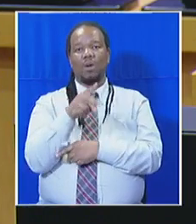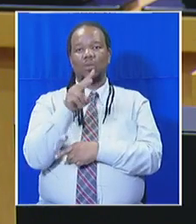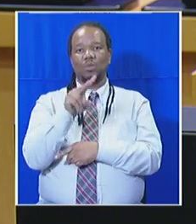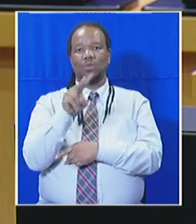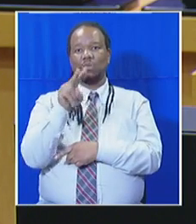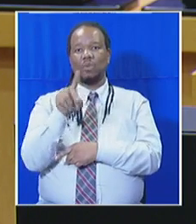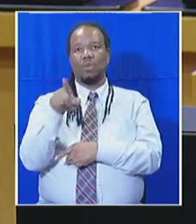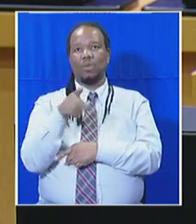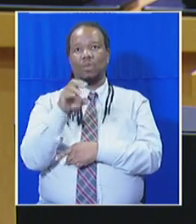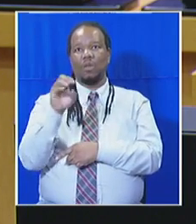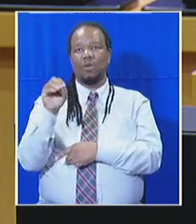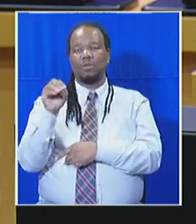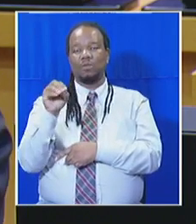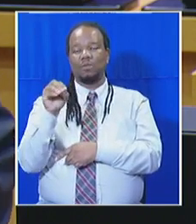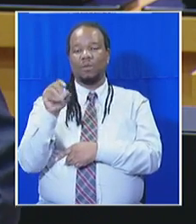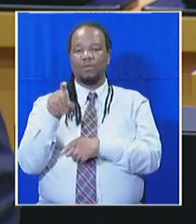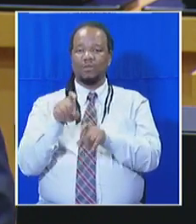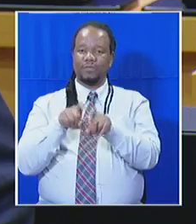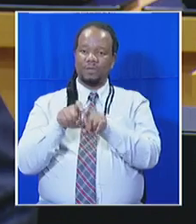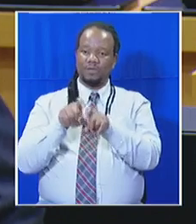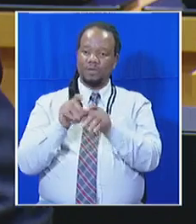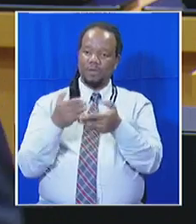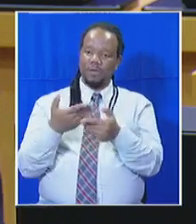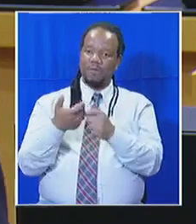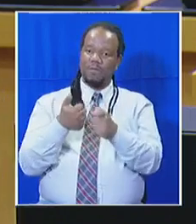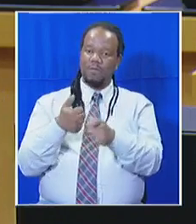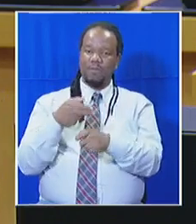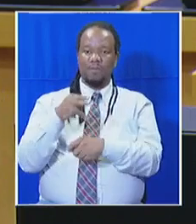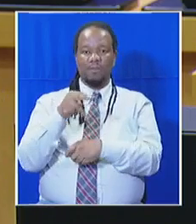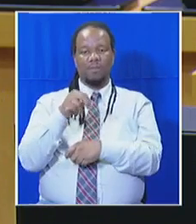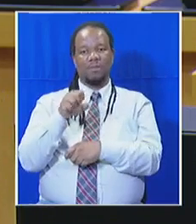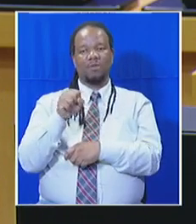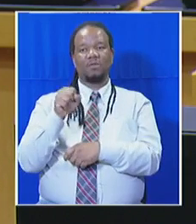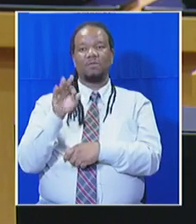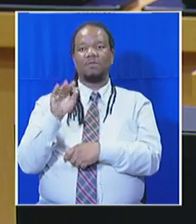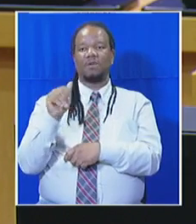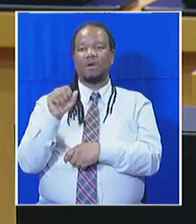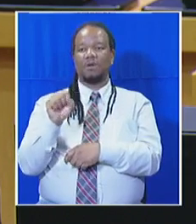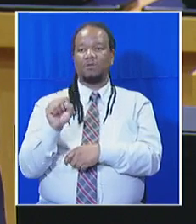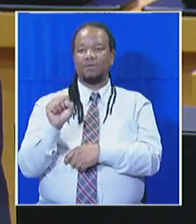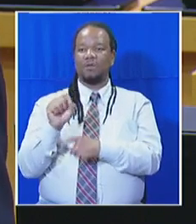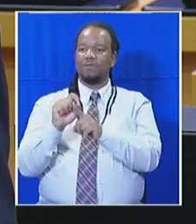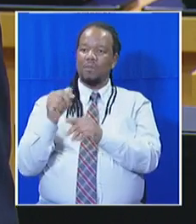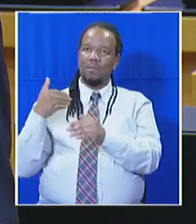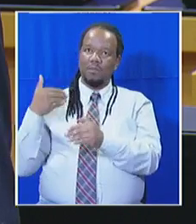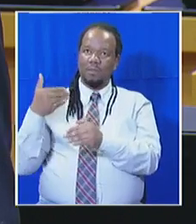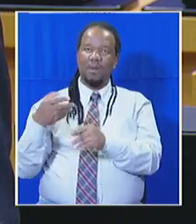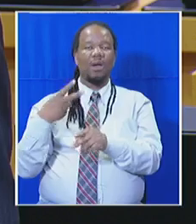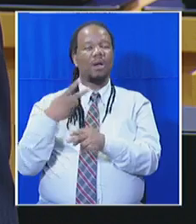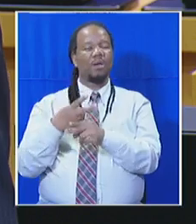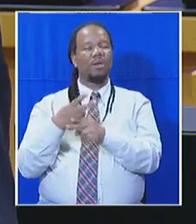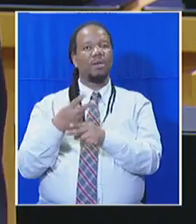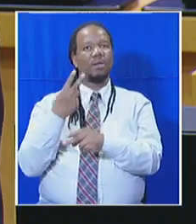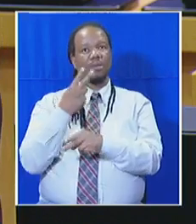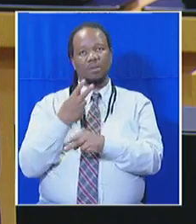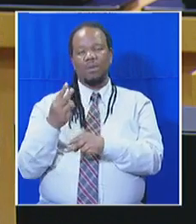rands means test on NSFAS for a very long time. And we are reviewing it because indeed we do have